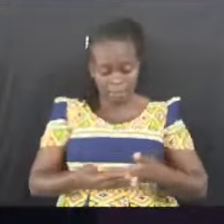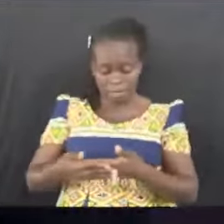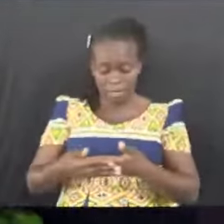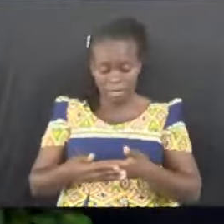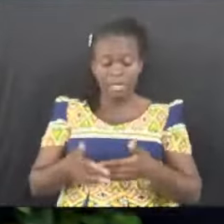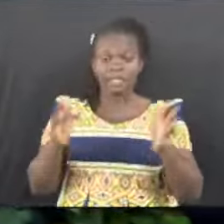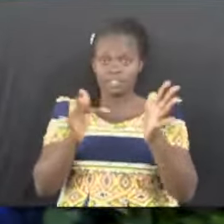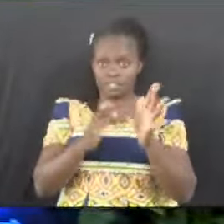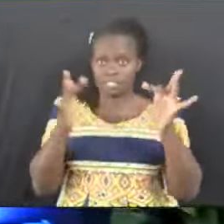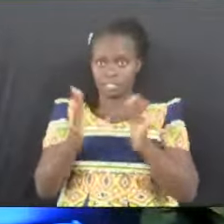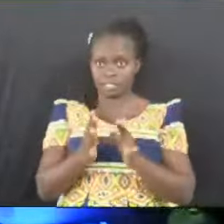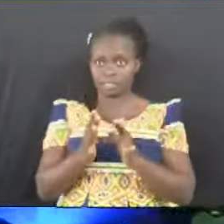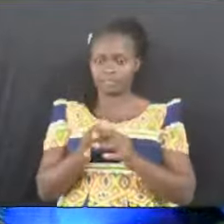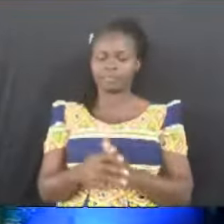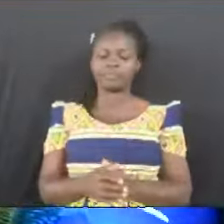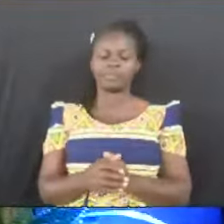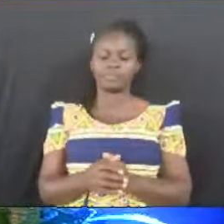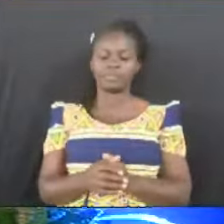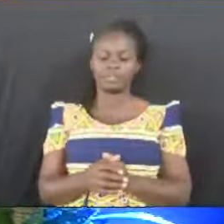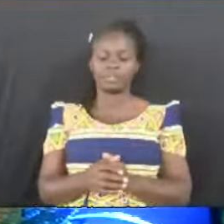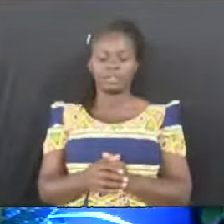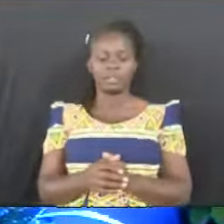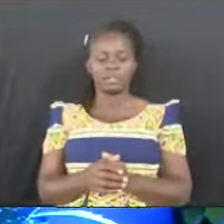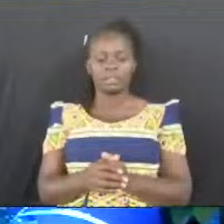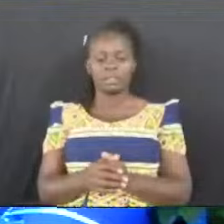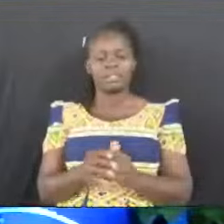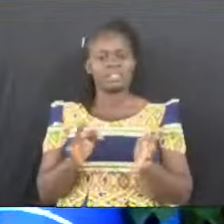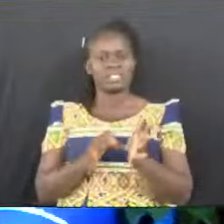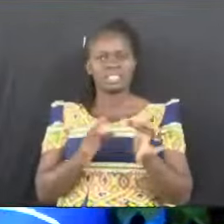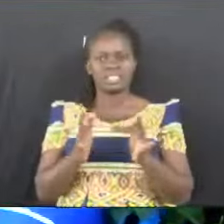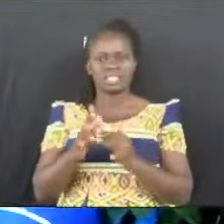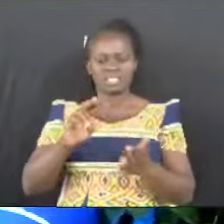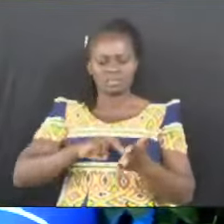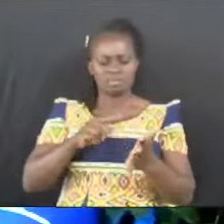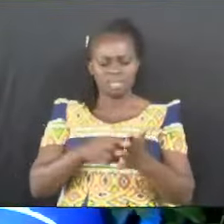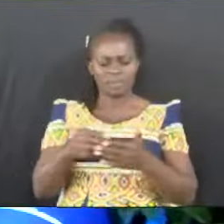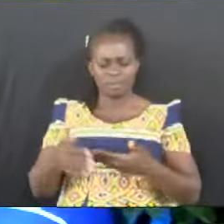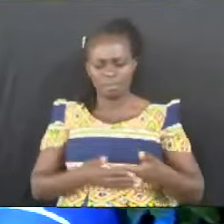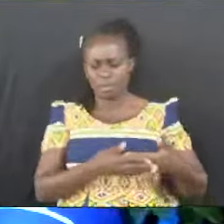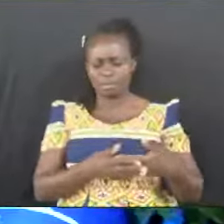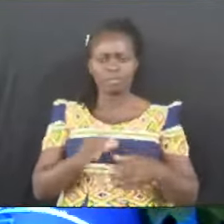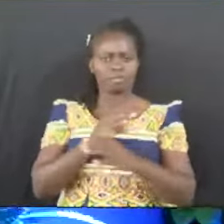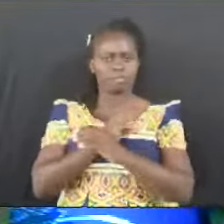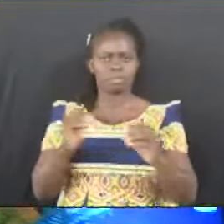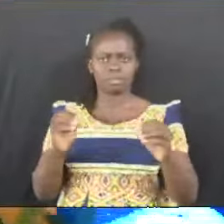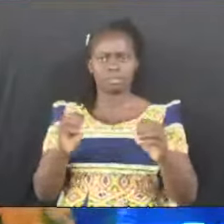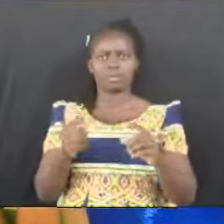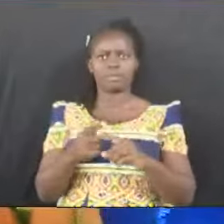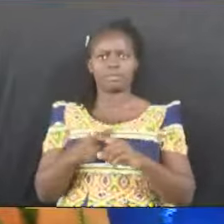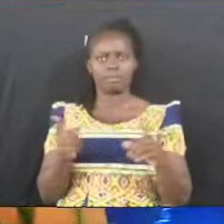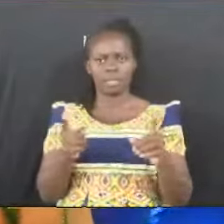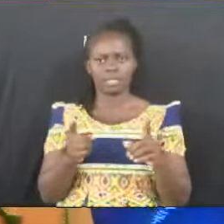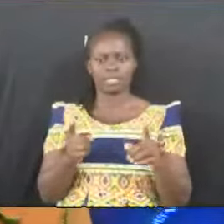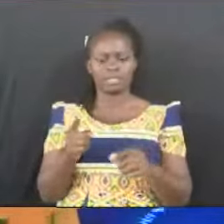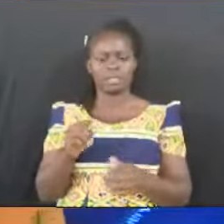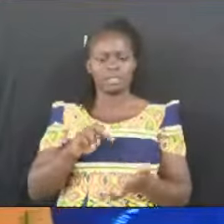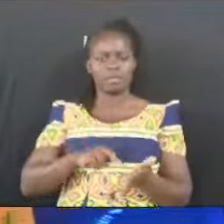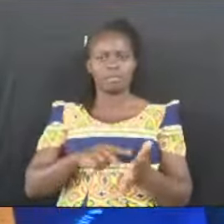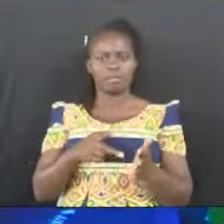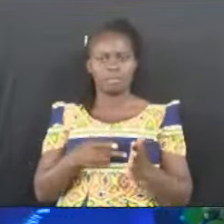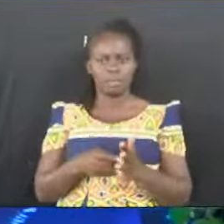anything. Why? Because it is from a transliteration of a Greek,